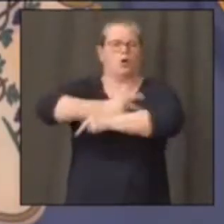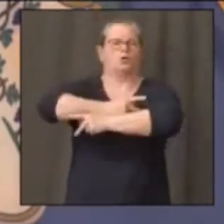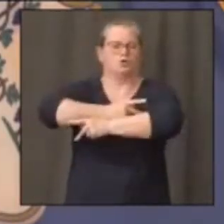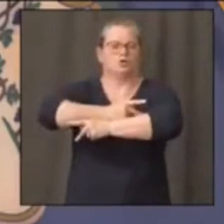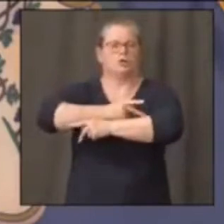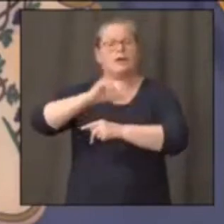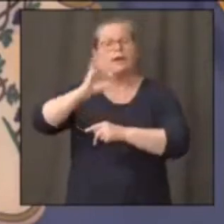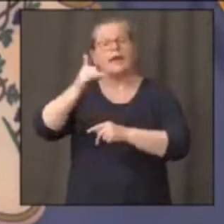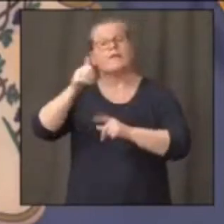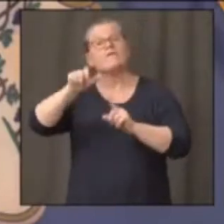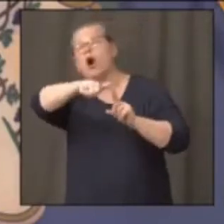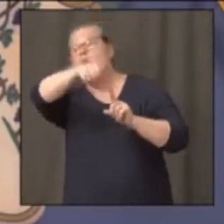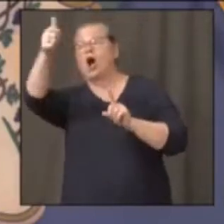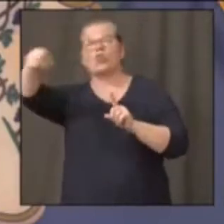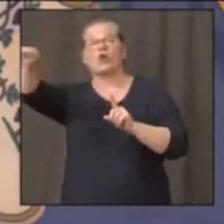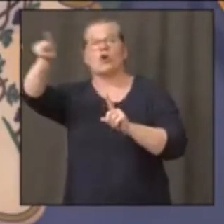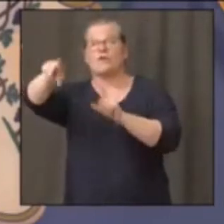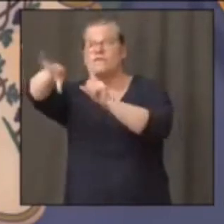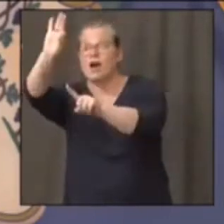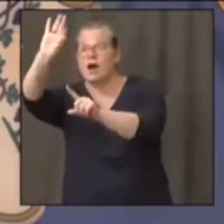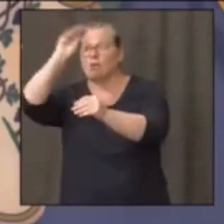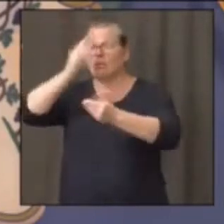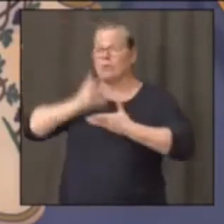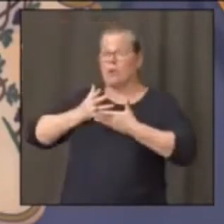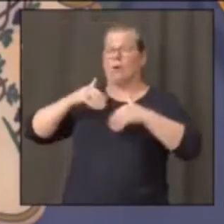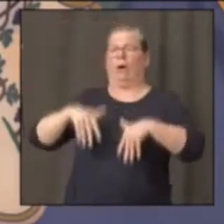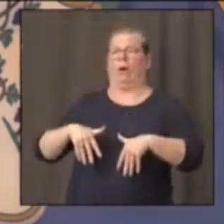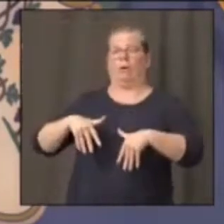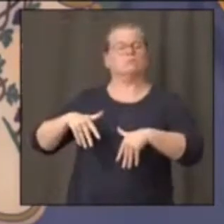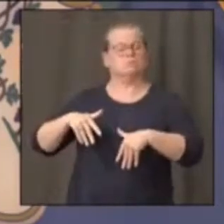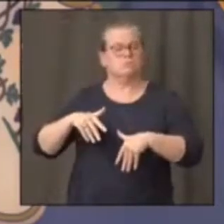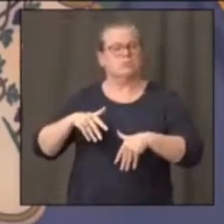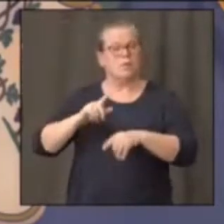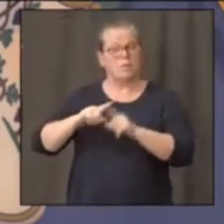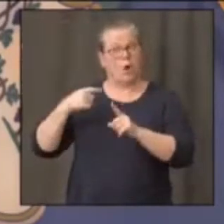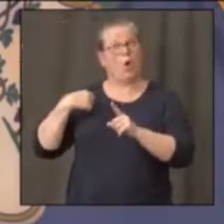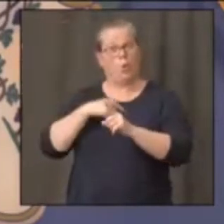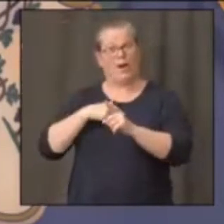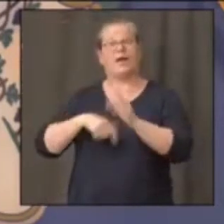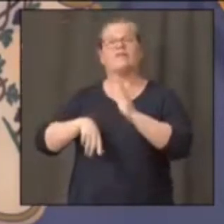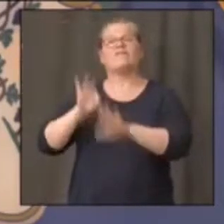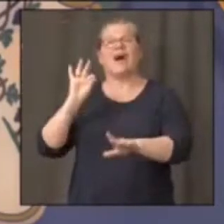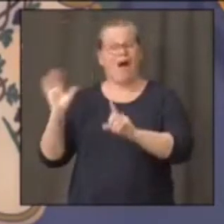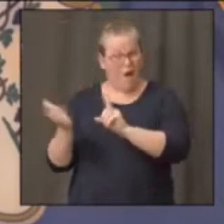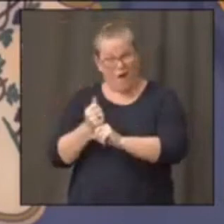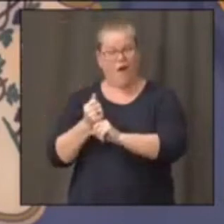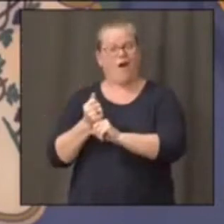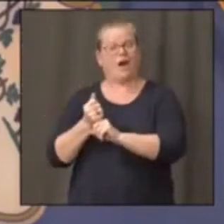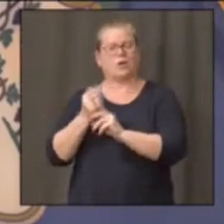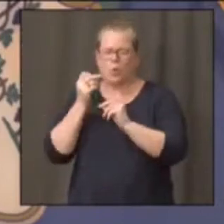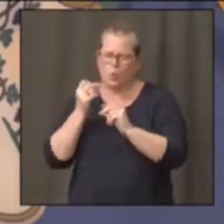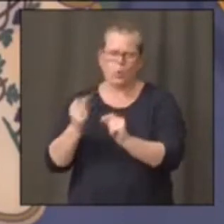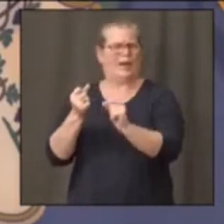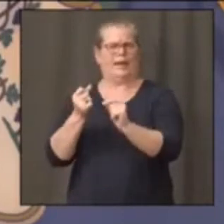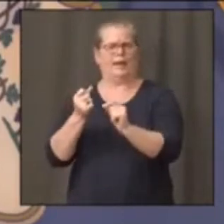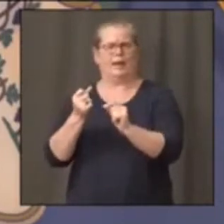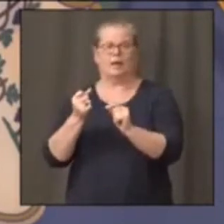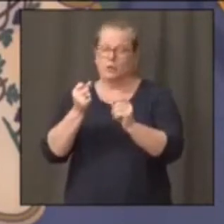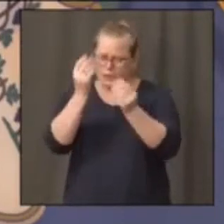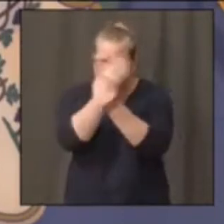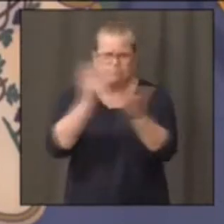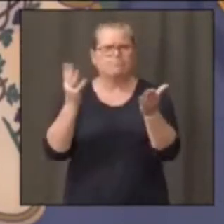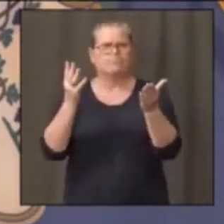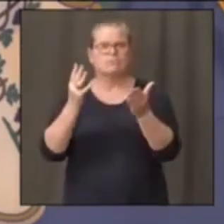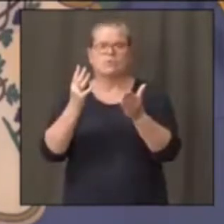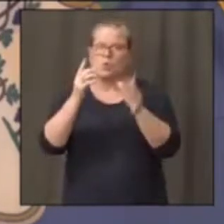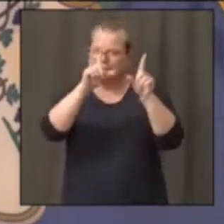been transparent and shared it right with you. So I was very happy that we did do this. We found out about it. We're getting everybody the second